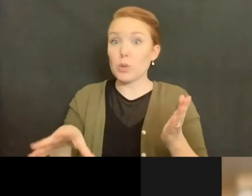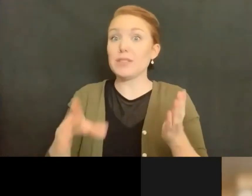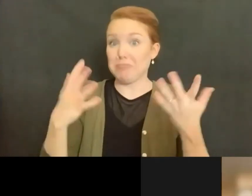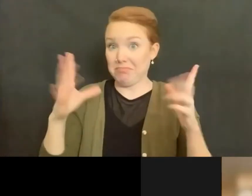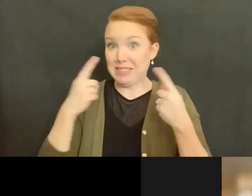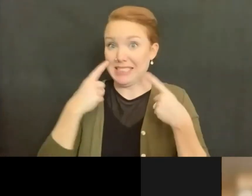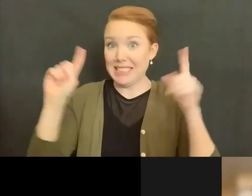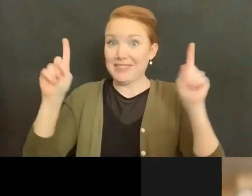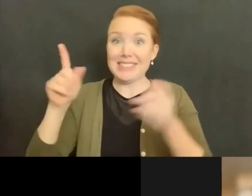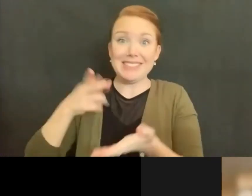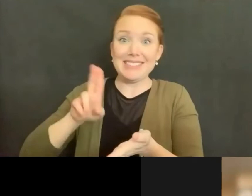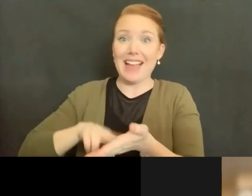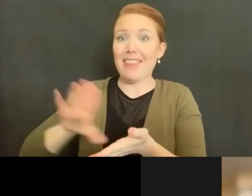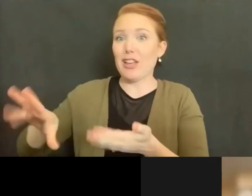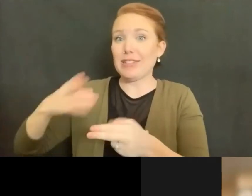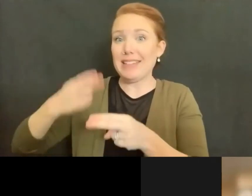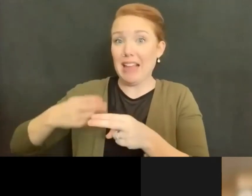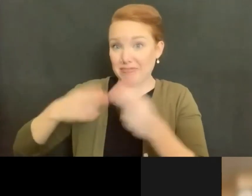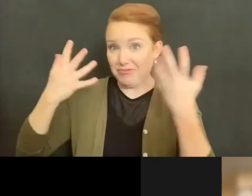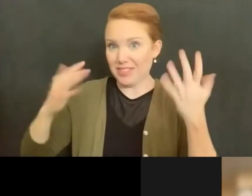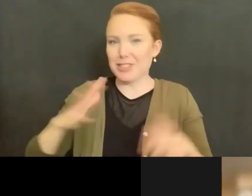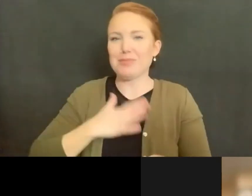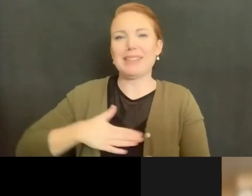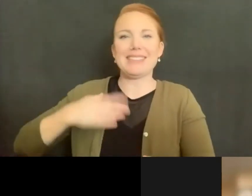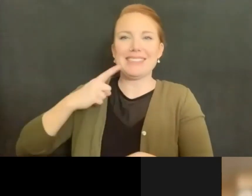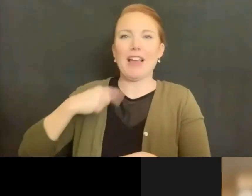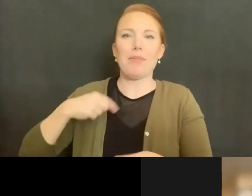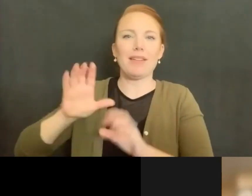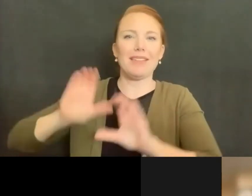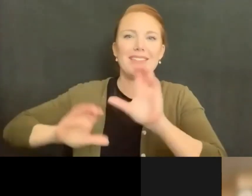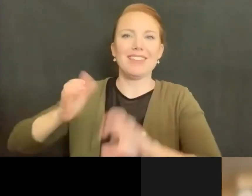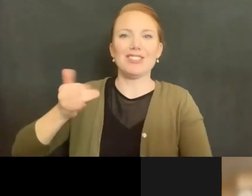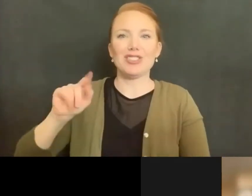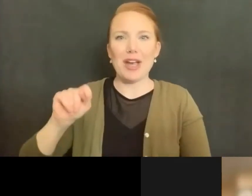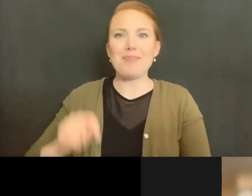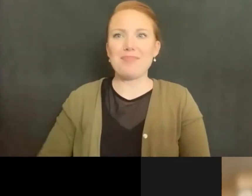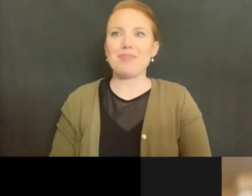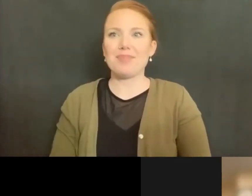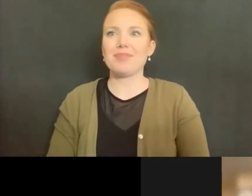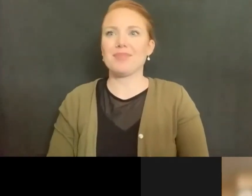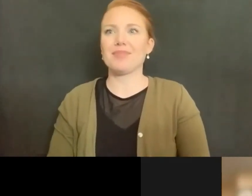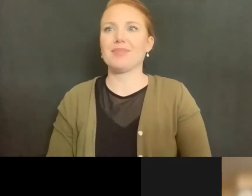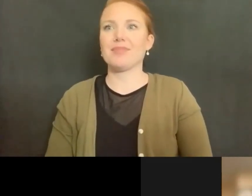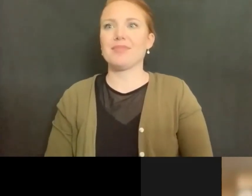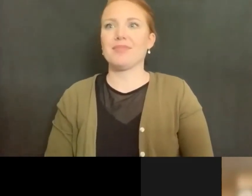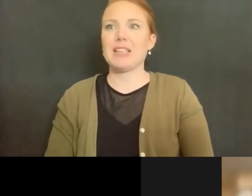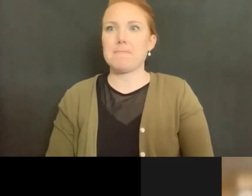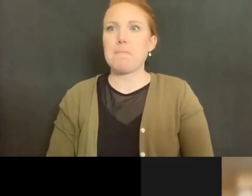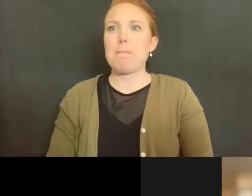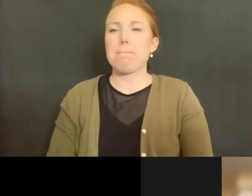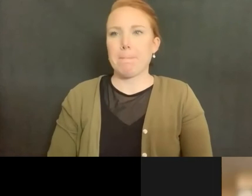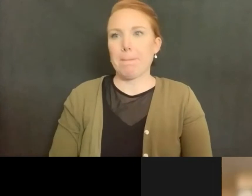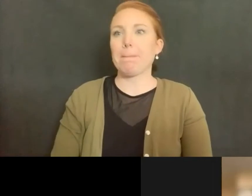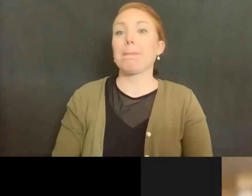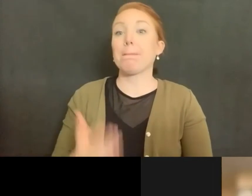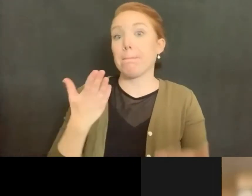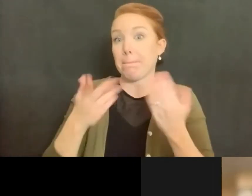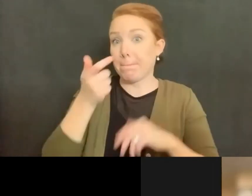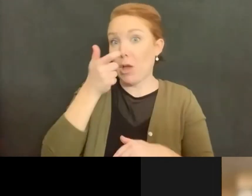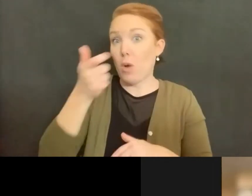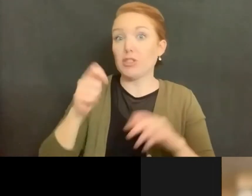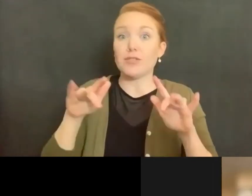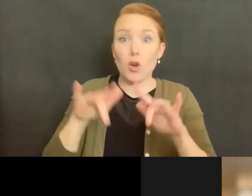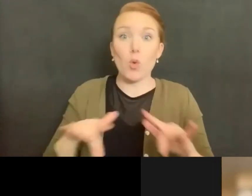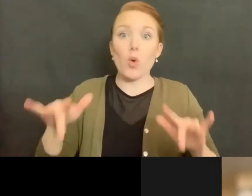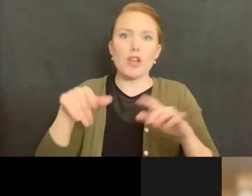successfully signed their name, tell us in the chat, and we'd like to know. And hopefully for those who watch on a recording, then they